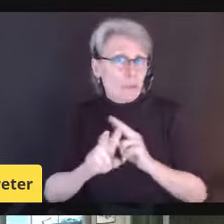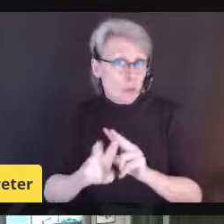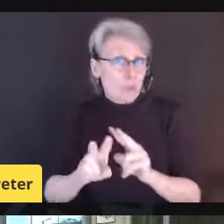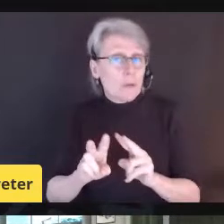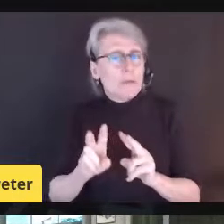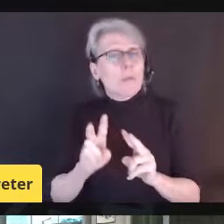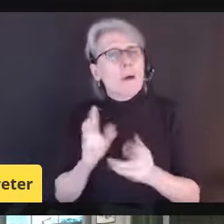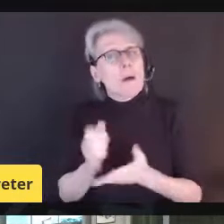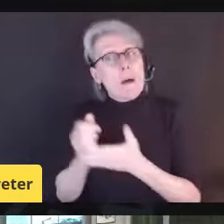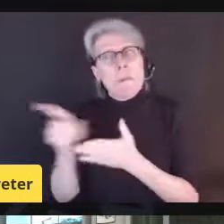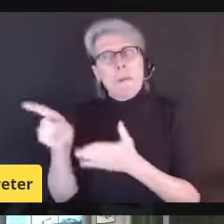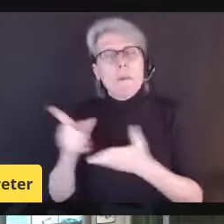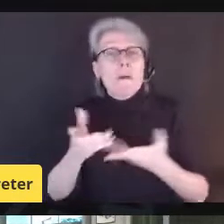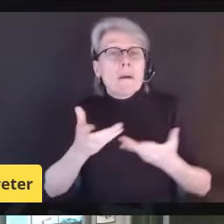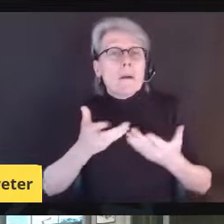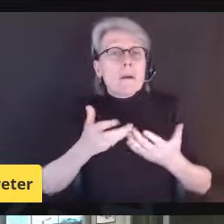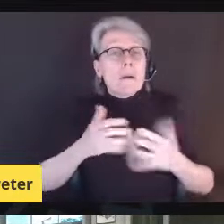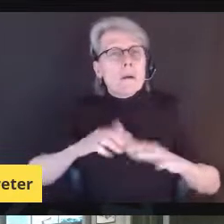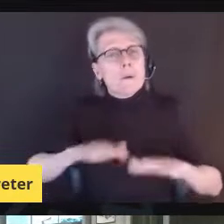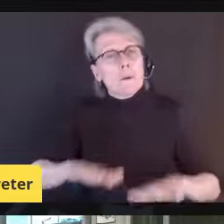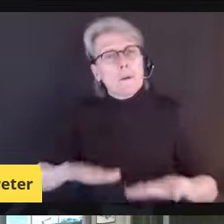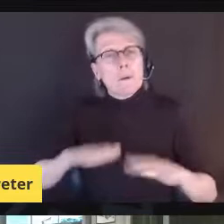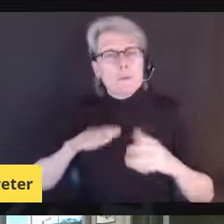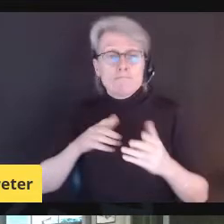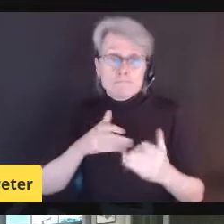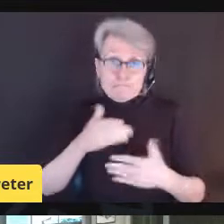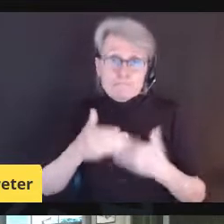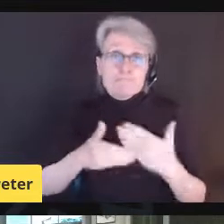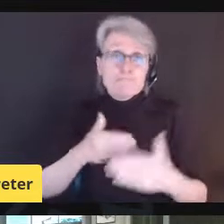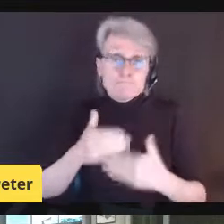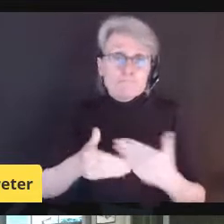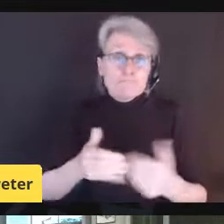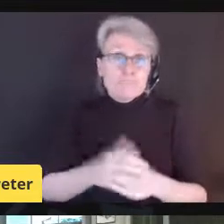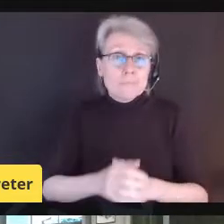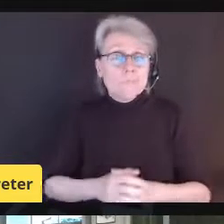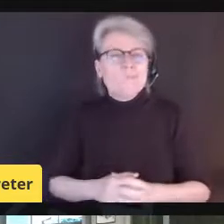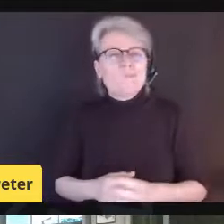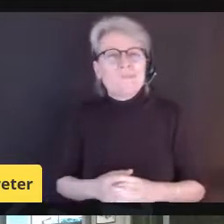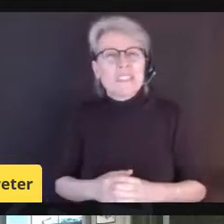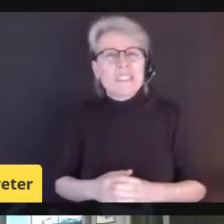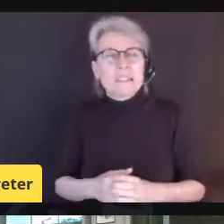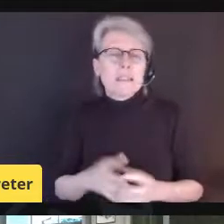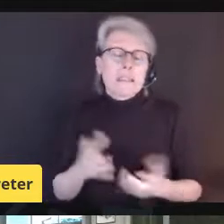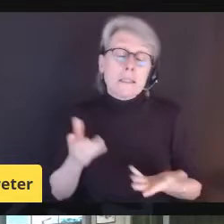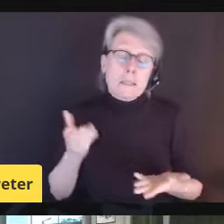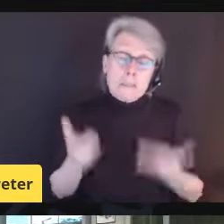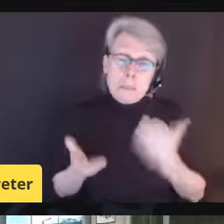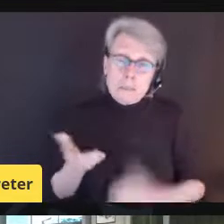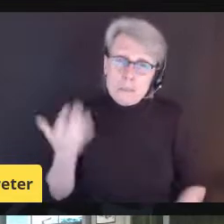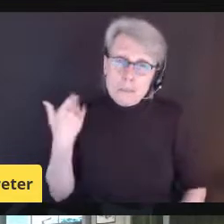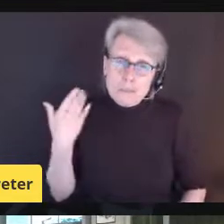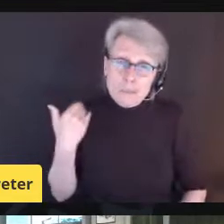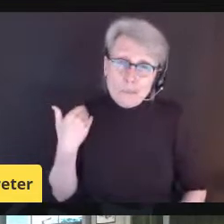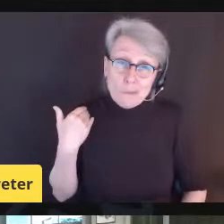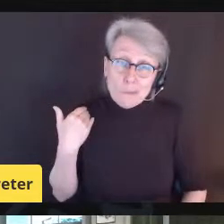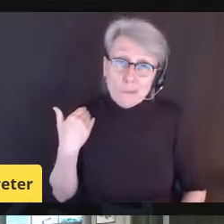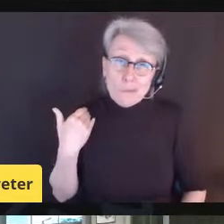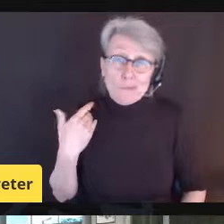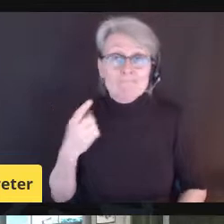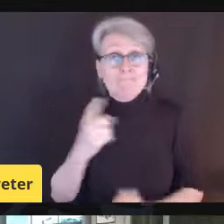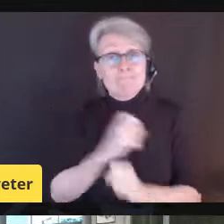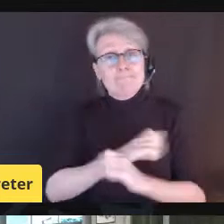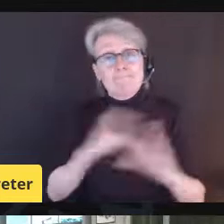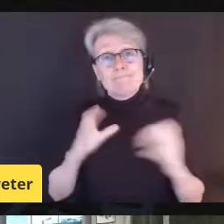just a little bit easier. And I think sometimes maybe in the past there was a